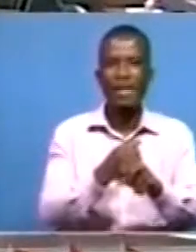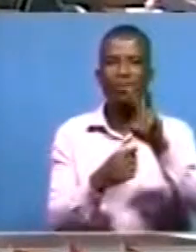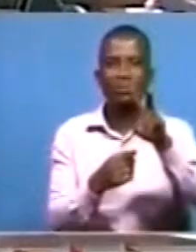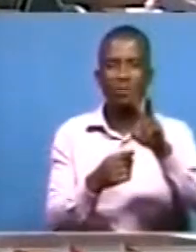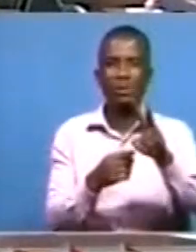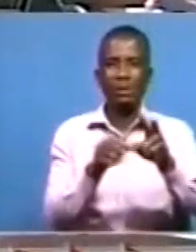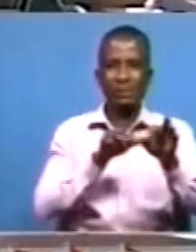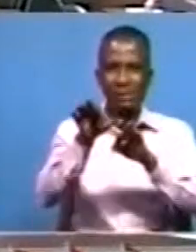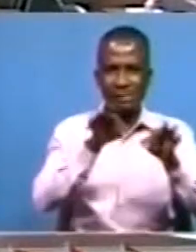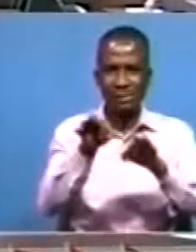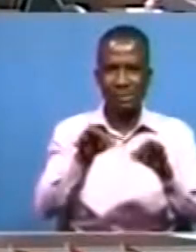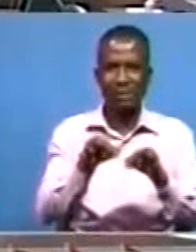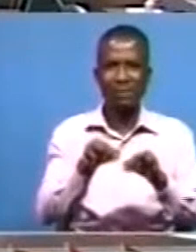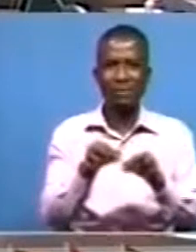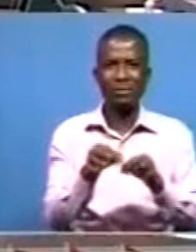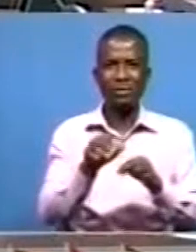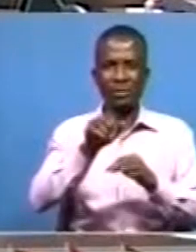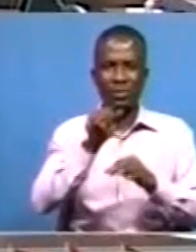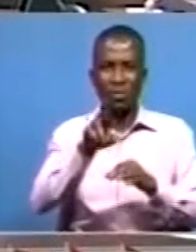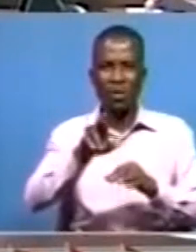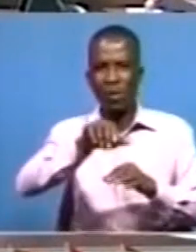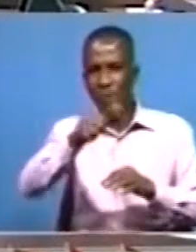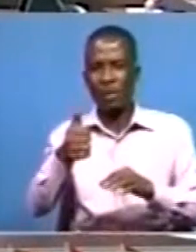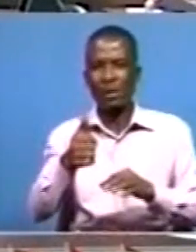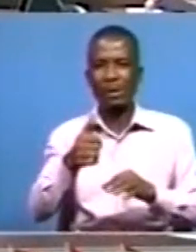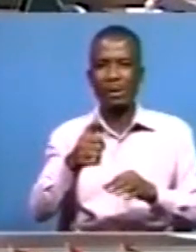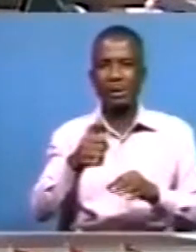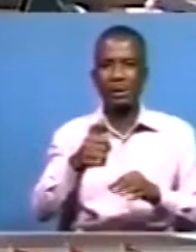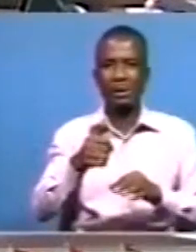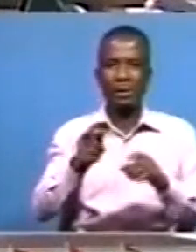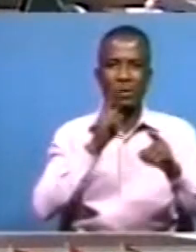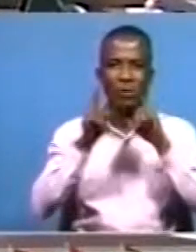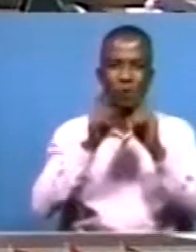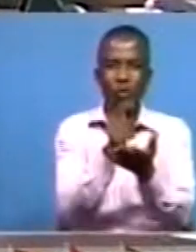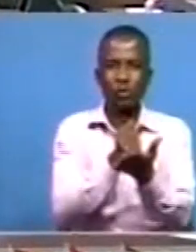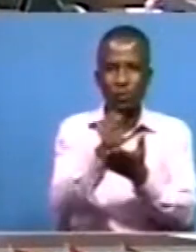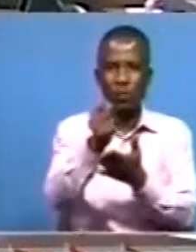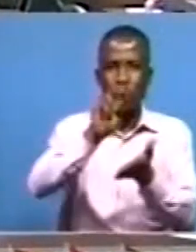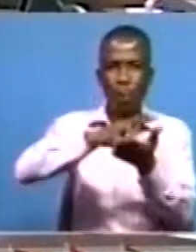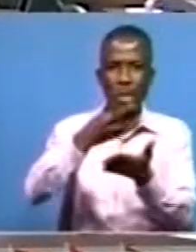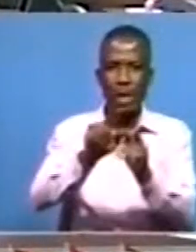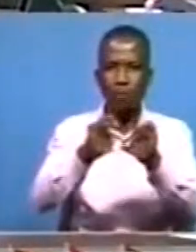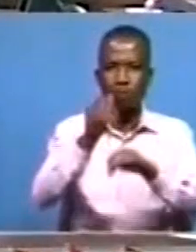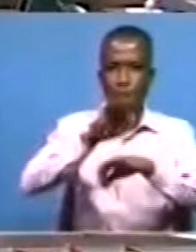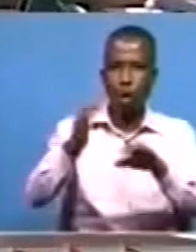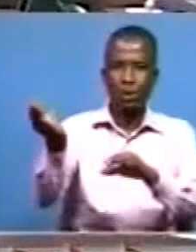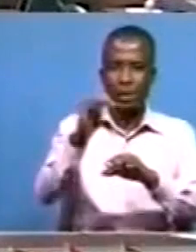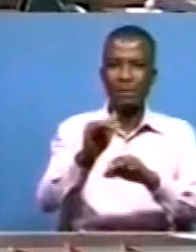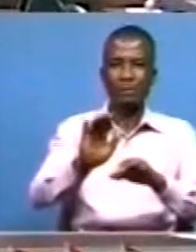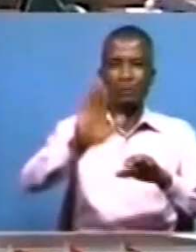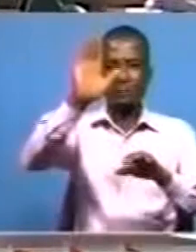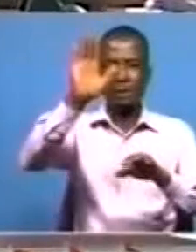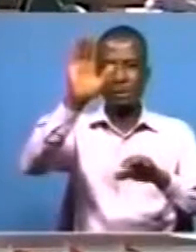believe an adverse witness or part of his testimony. The fact that a witness called by a party gives an adverse